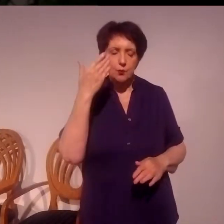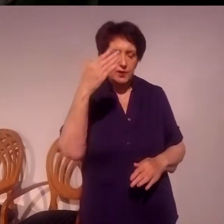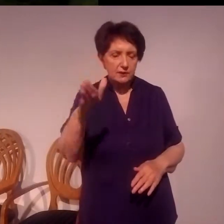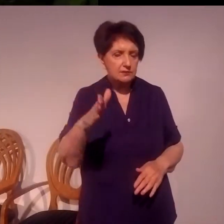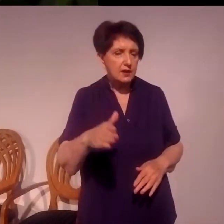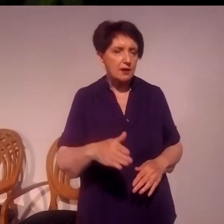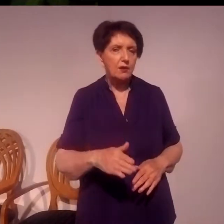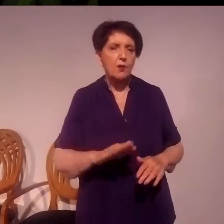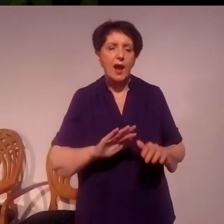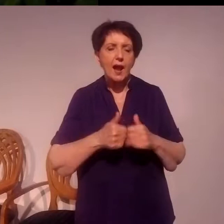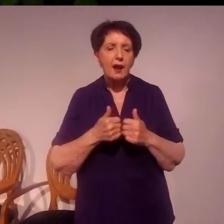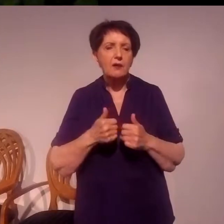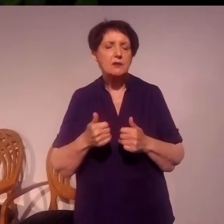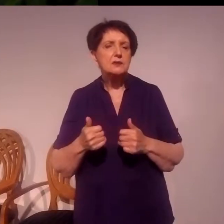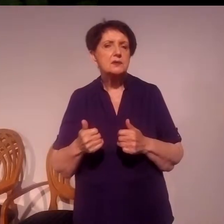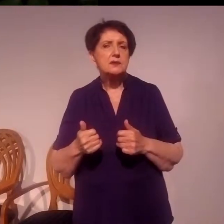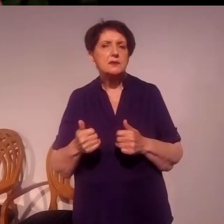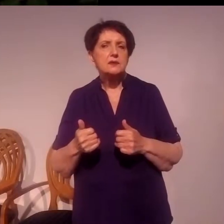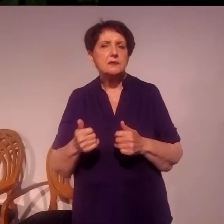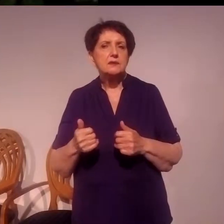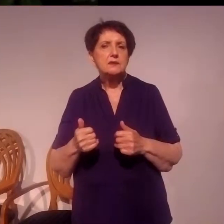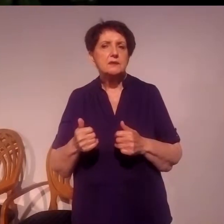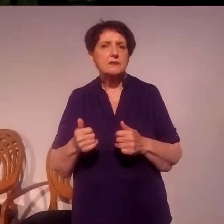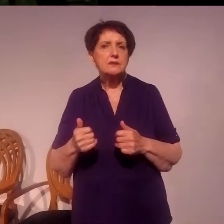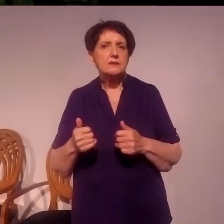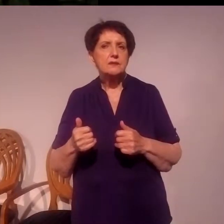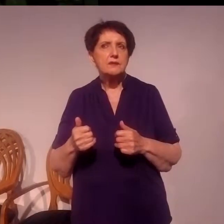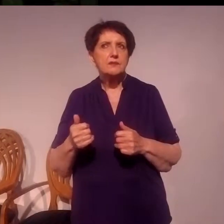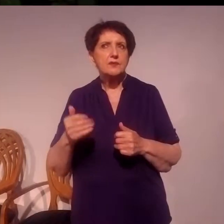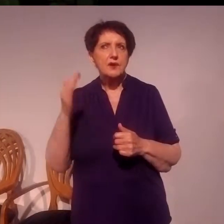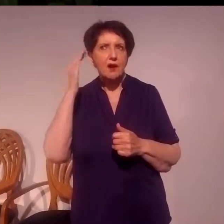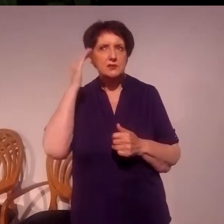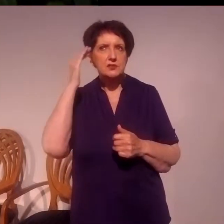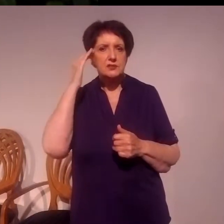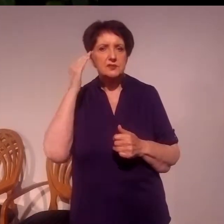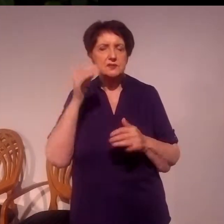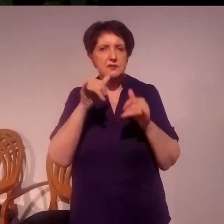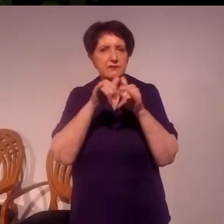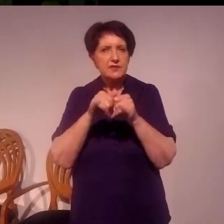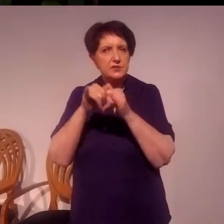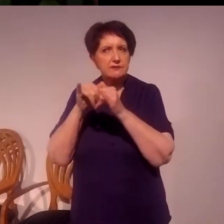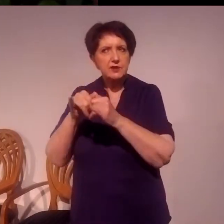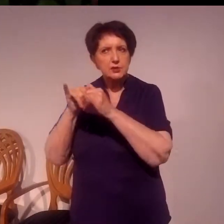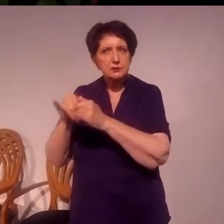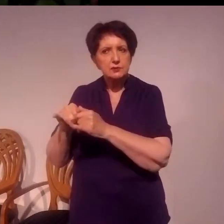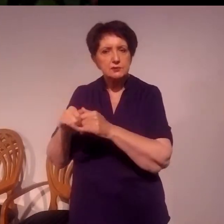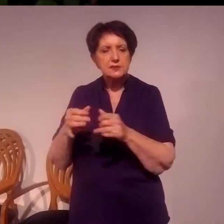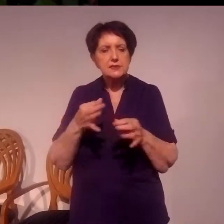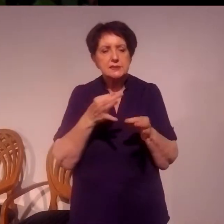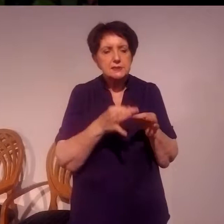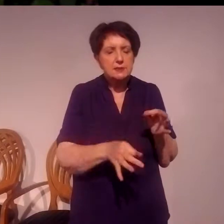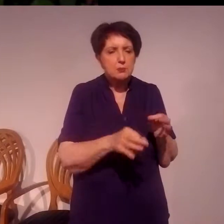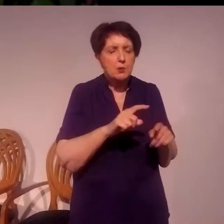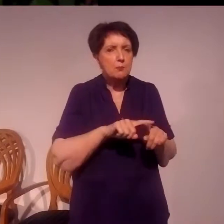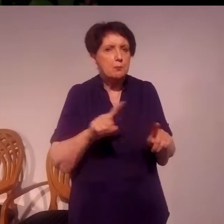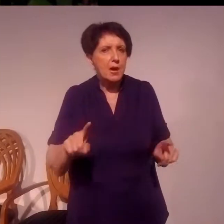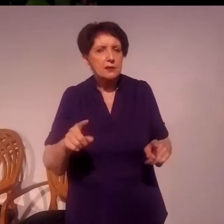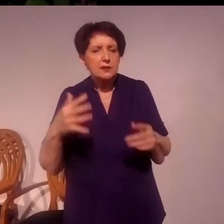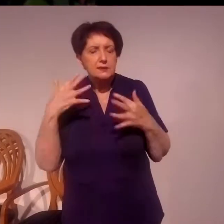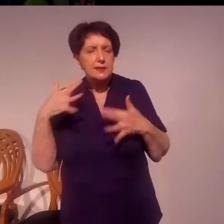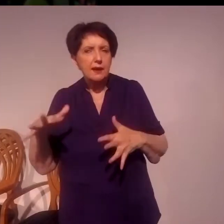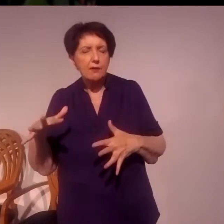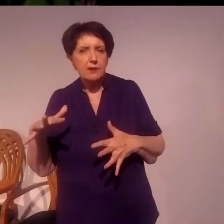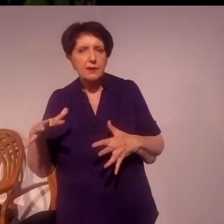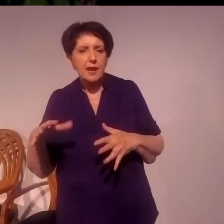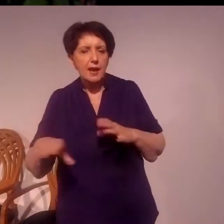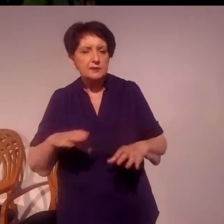the enactment of conscience by individuals in simple but daring acts of